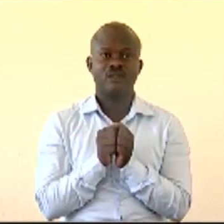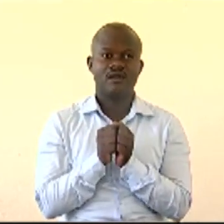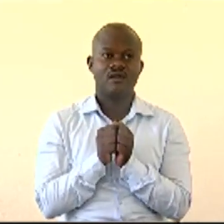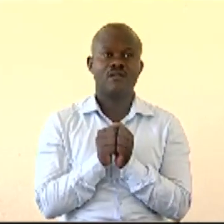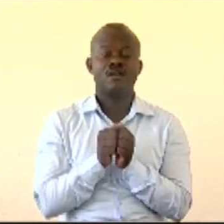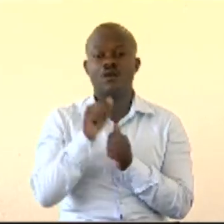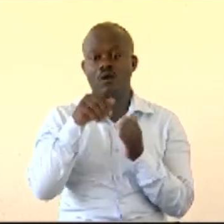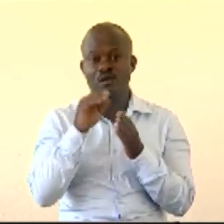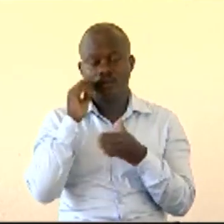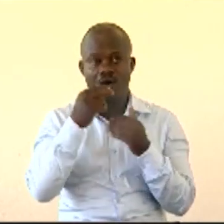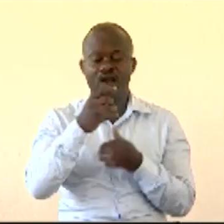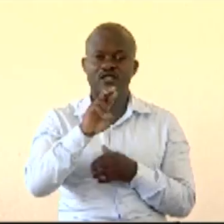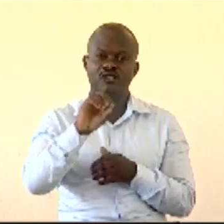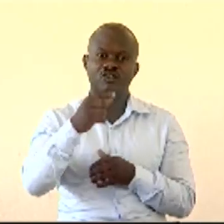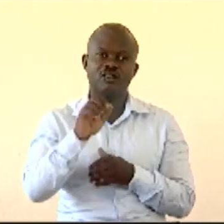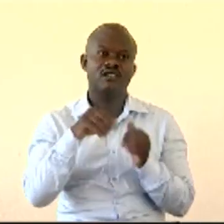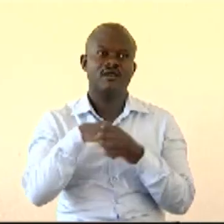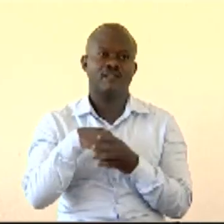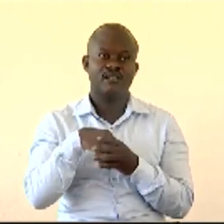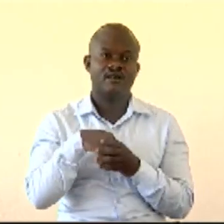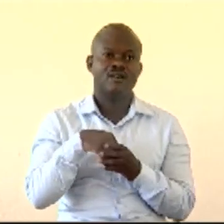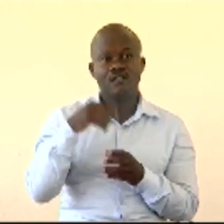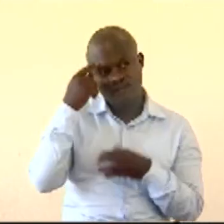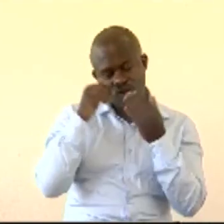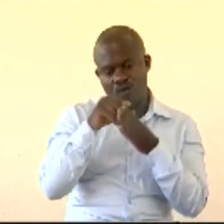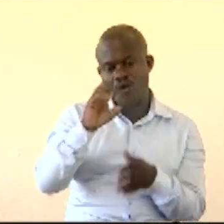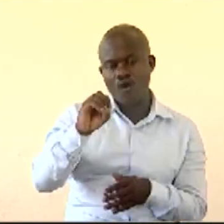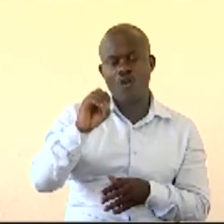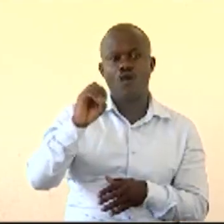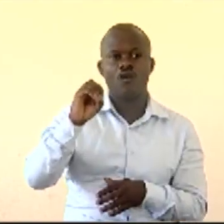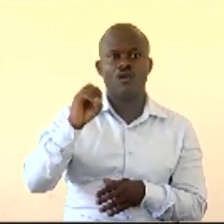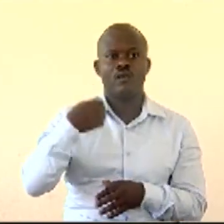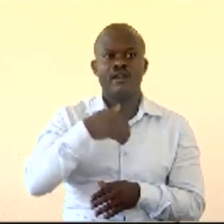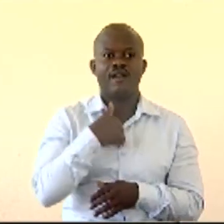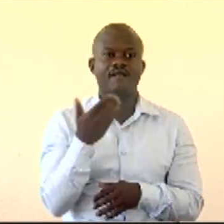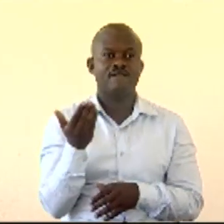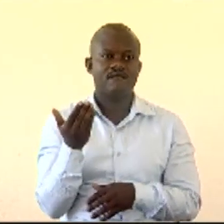1 mole of hydrogen molecule. And for oxygen, we have